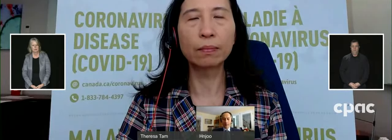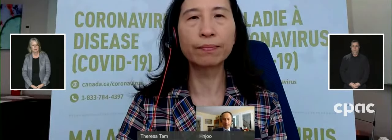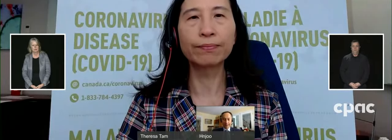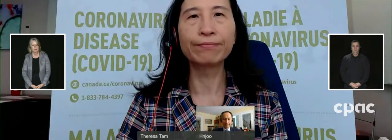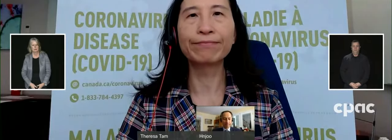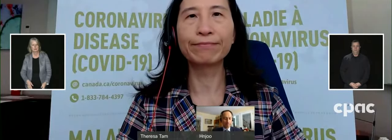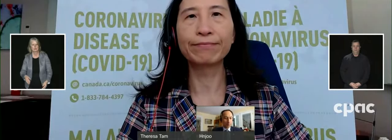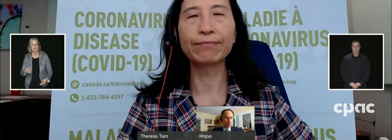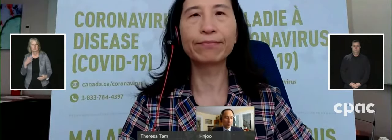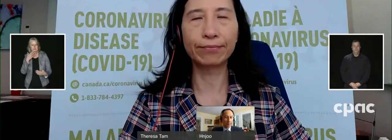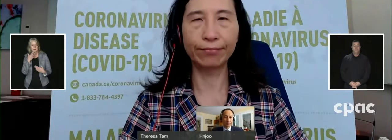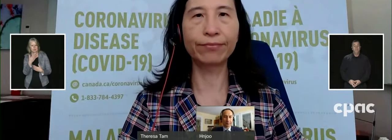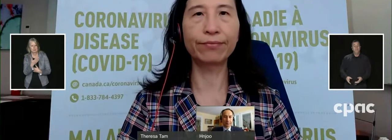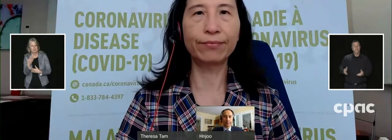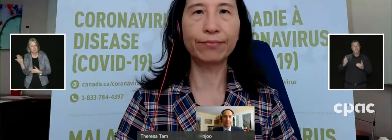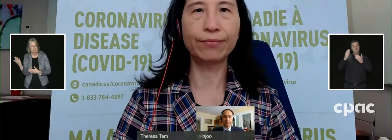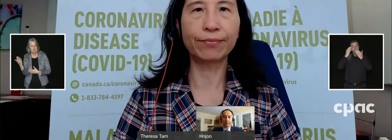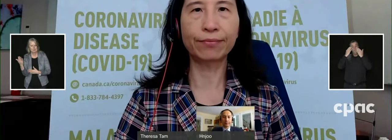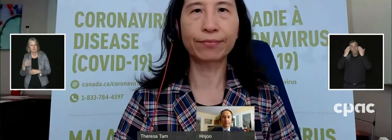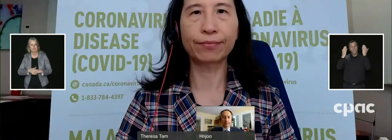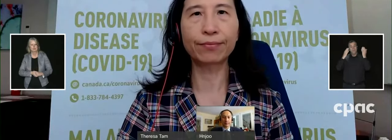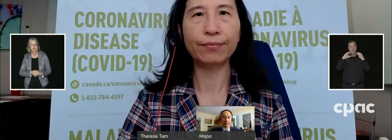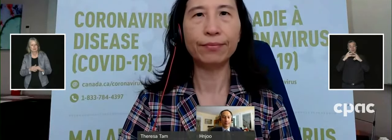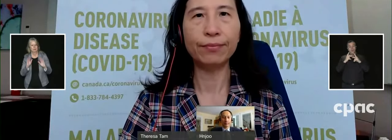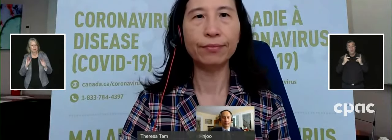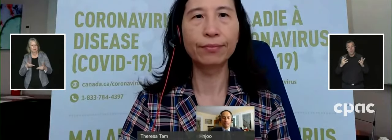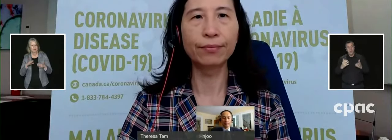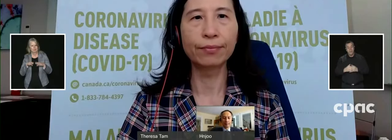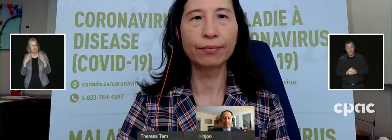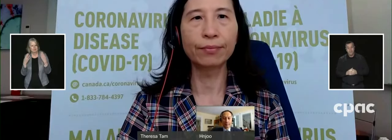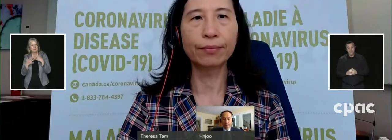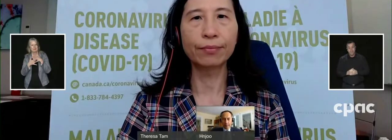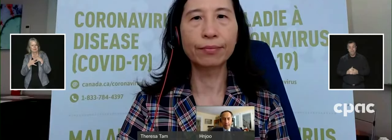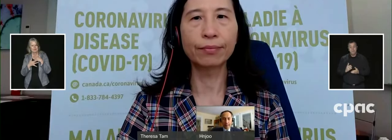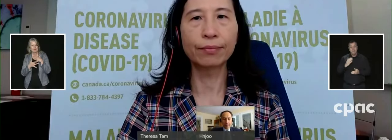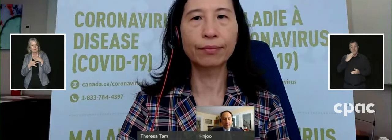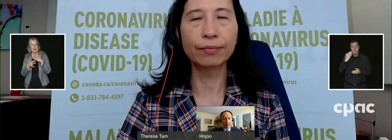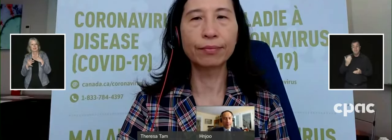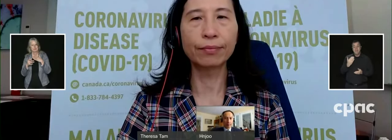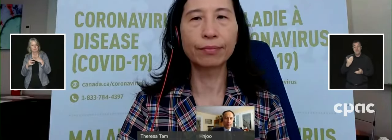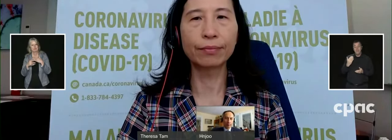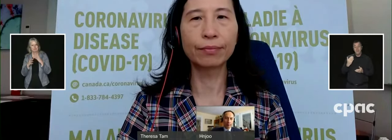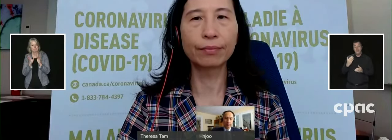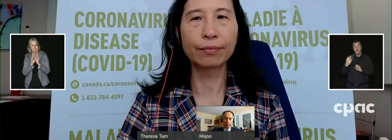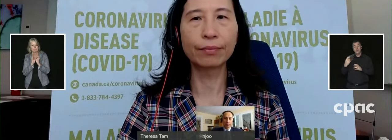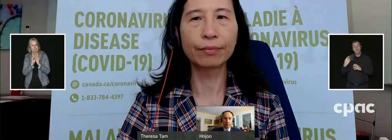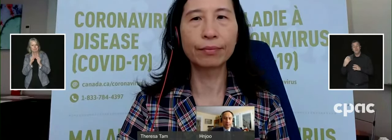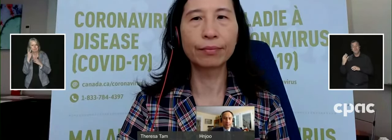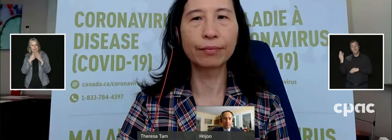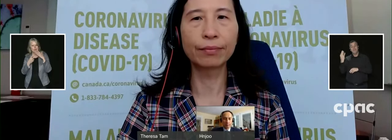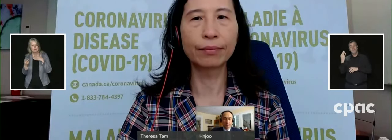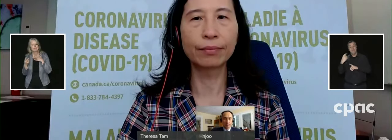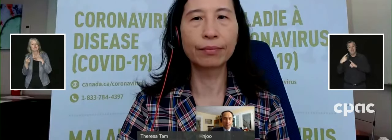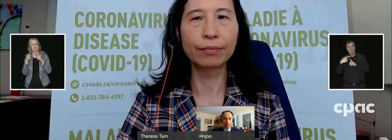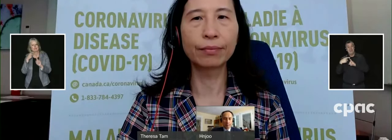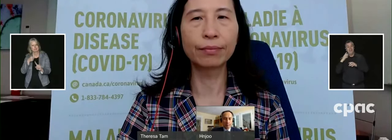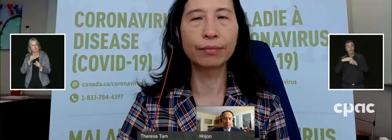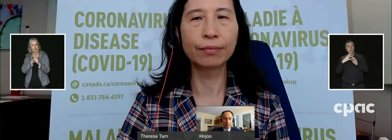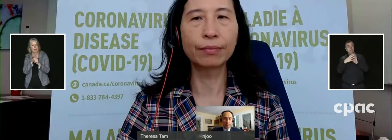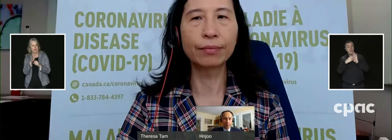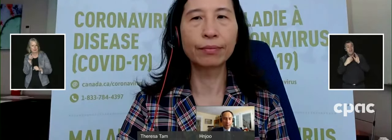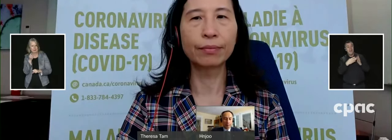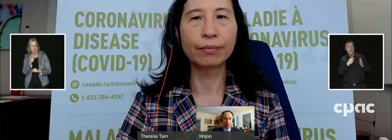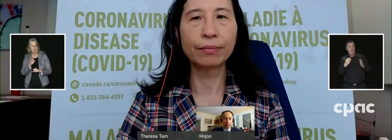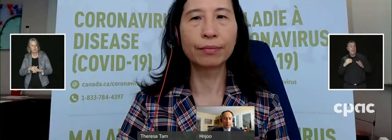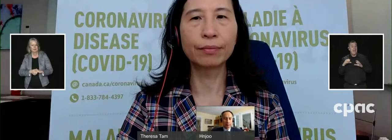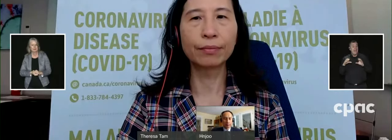Good morning, everyone. Bonjour tout le monde. Welcome to this technical briefing on modeling and public health action on COVID-19.